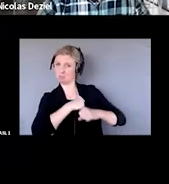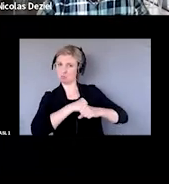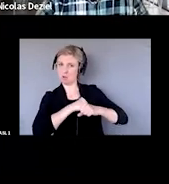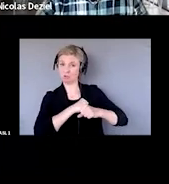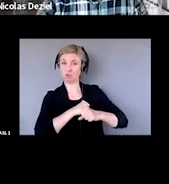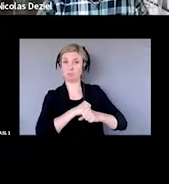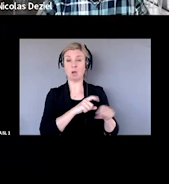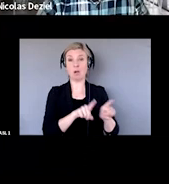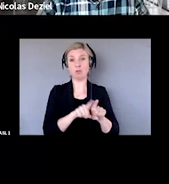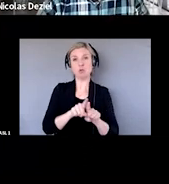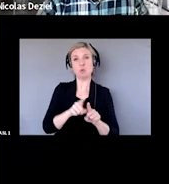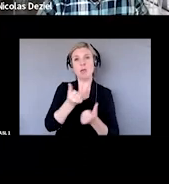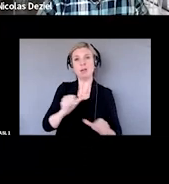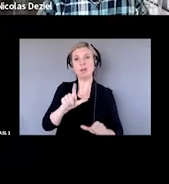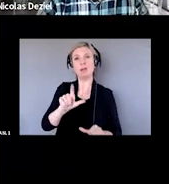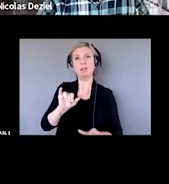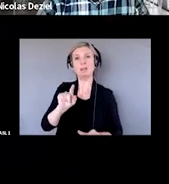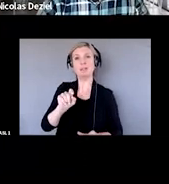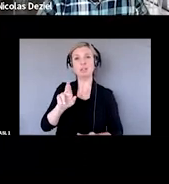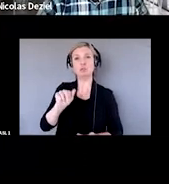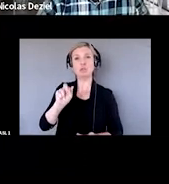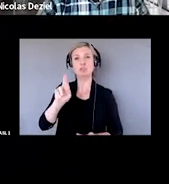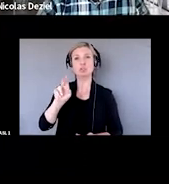can be protected by copyright.